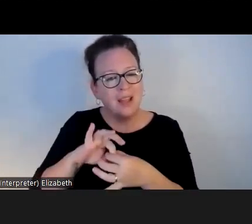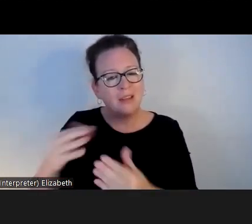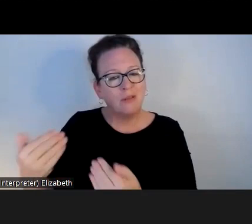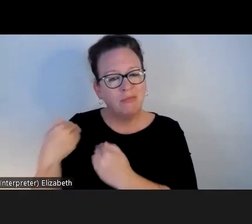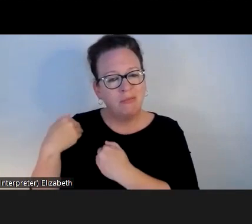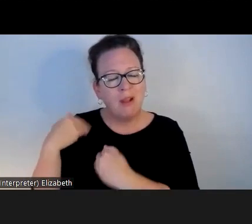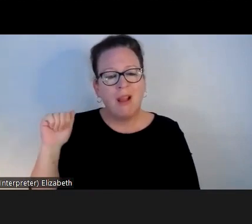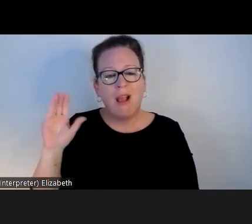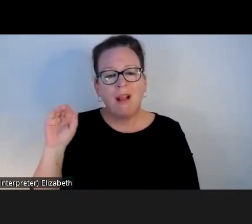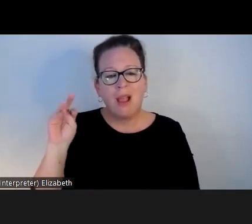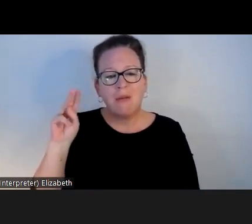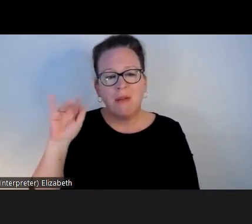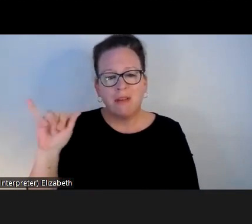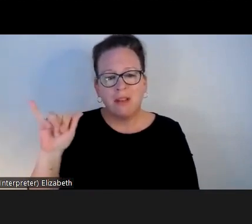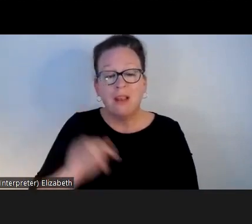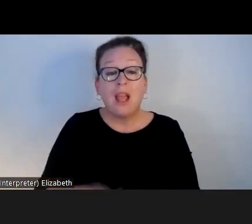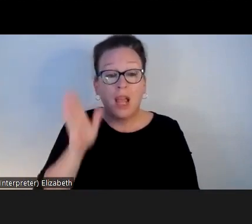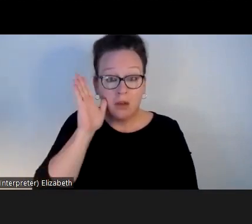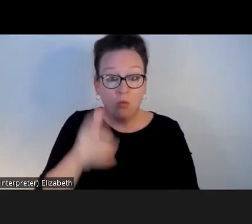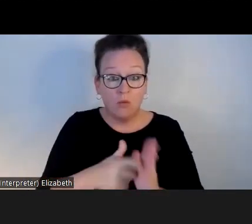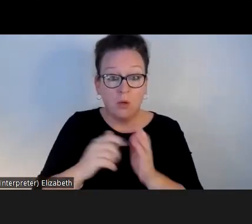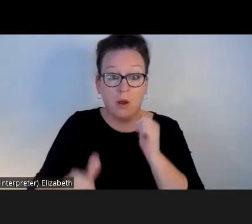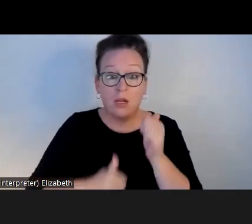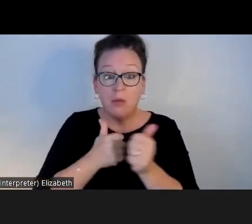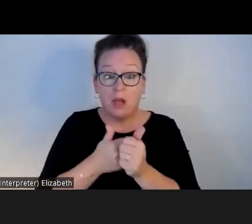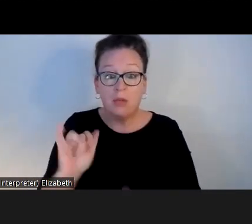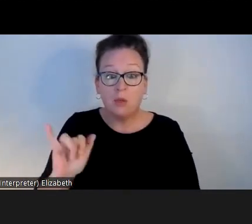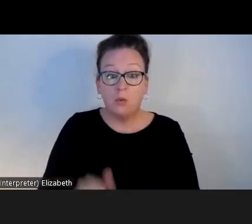mechanism. And it will have to be updated as well.